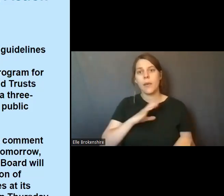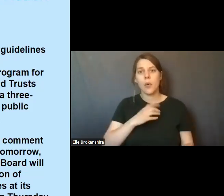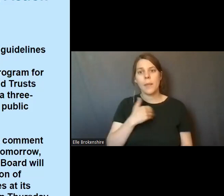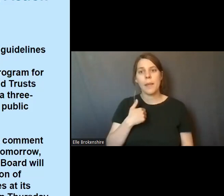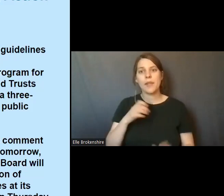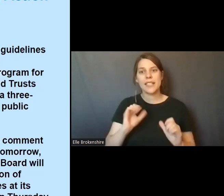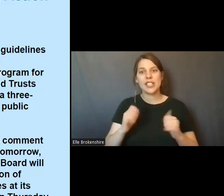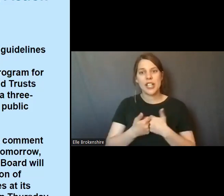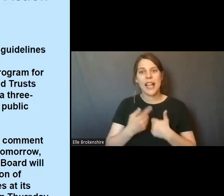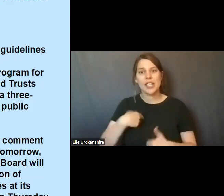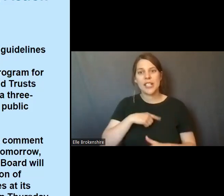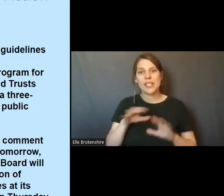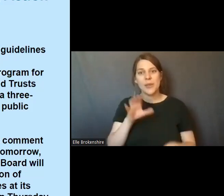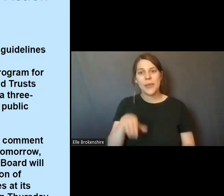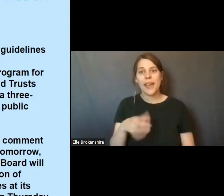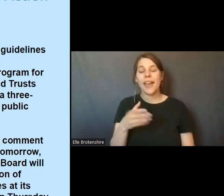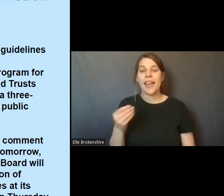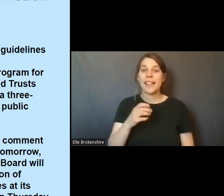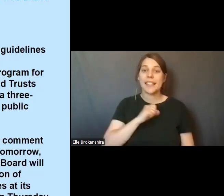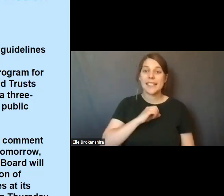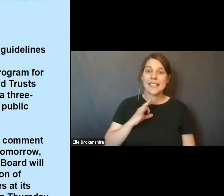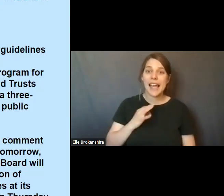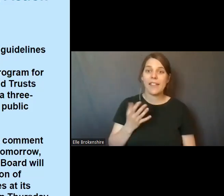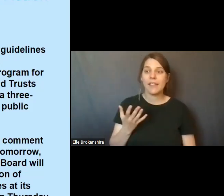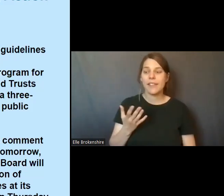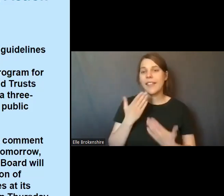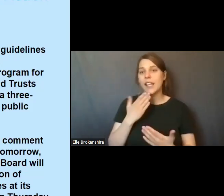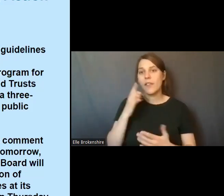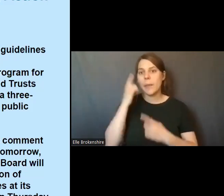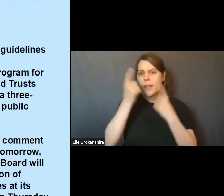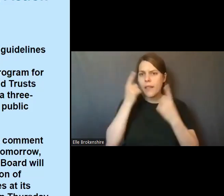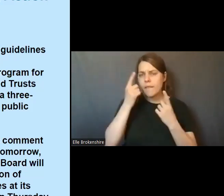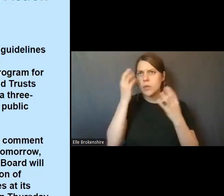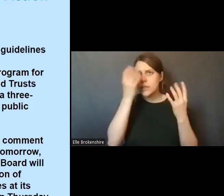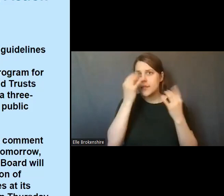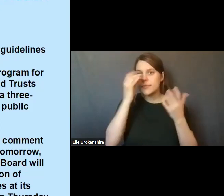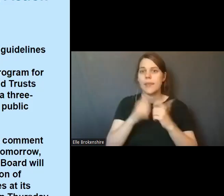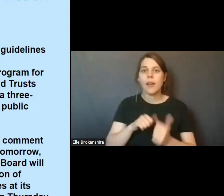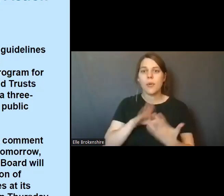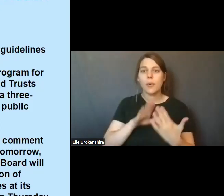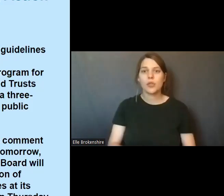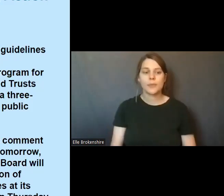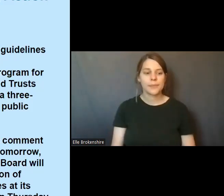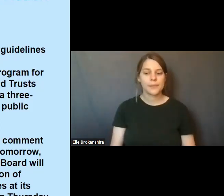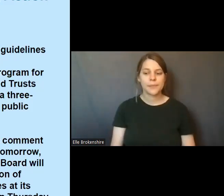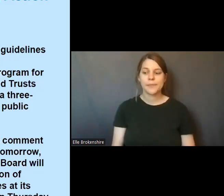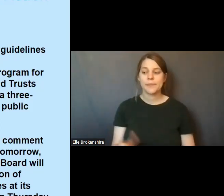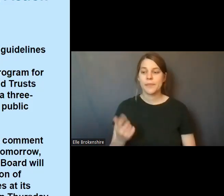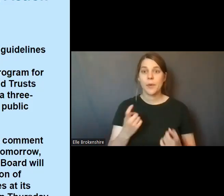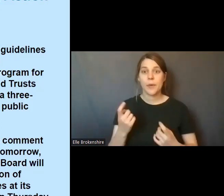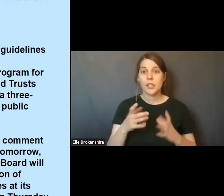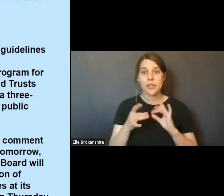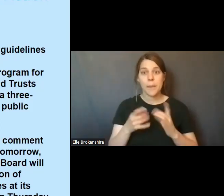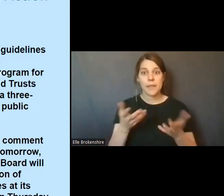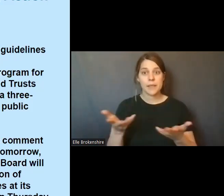that, and then staff for being thoughtful in the way in which we approach it. So if there's any other questions or comments